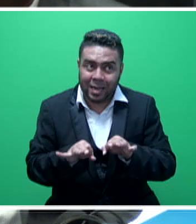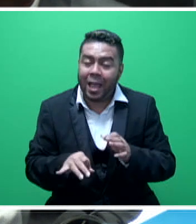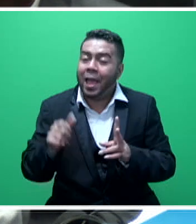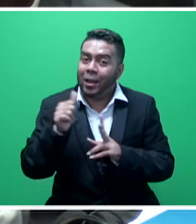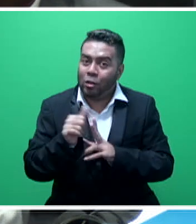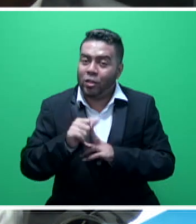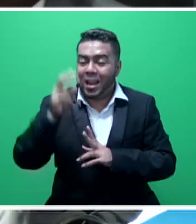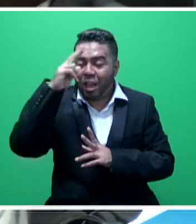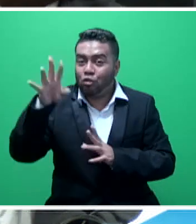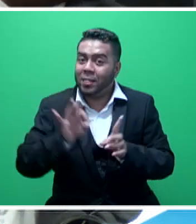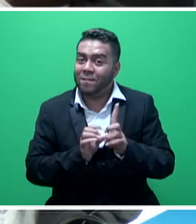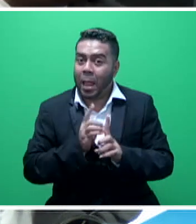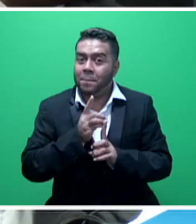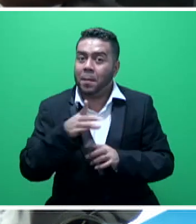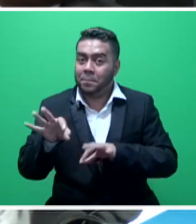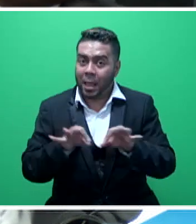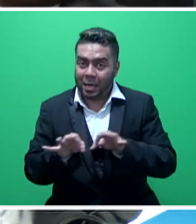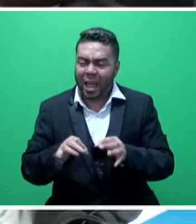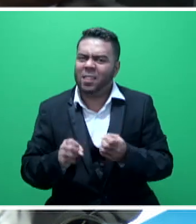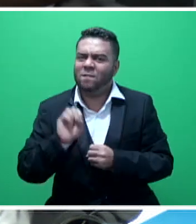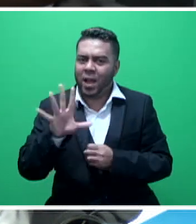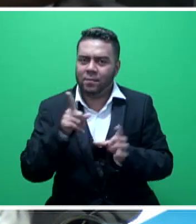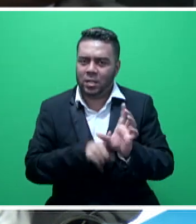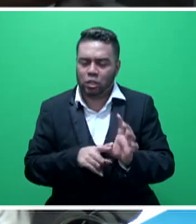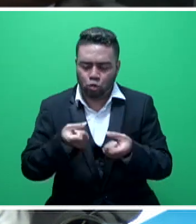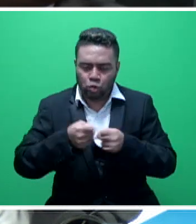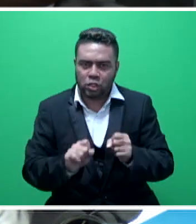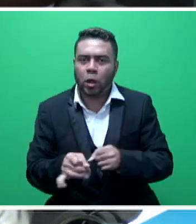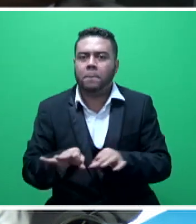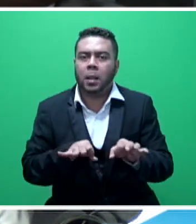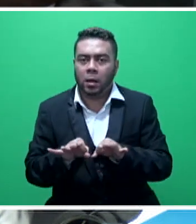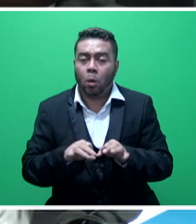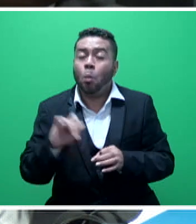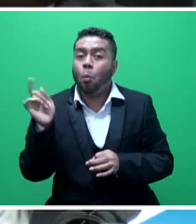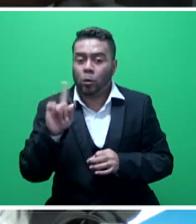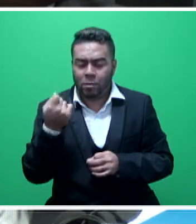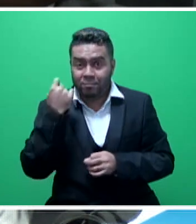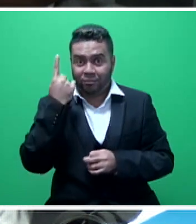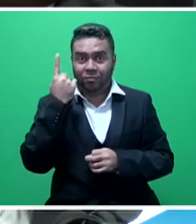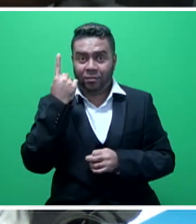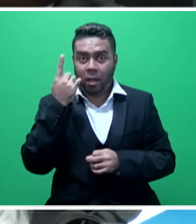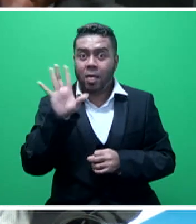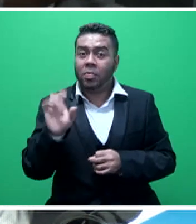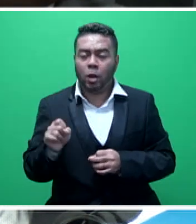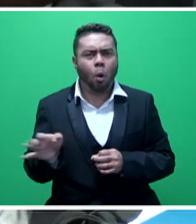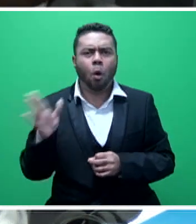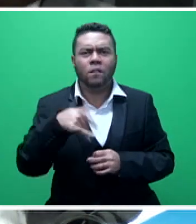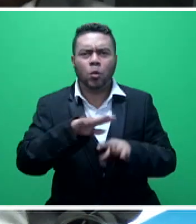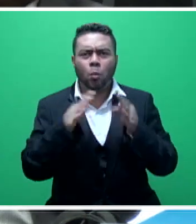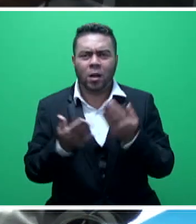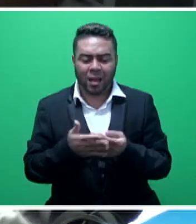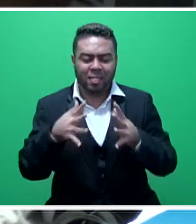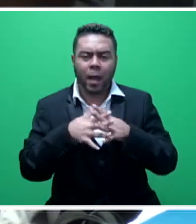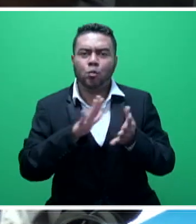National Development Plan, which is 20 years, and the 5-year strategic plan. What we then realized is that all over the world,